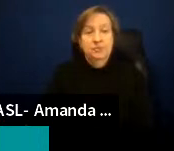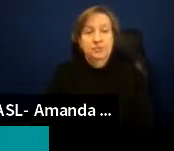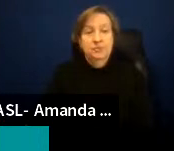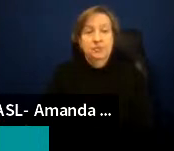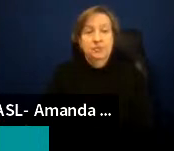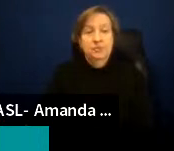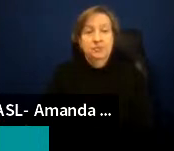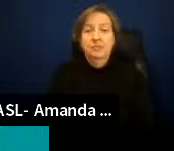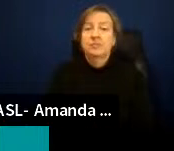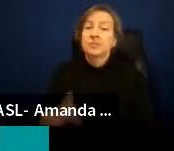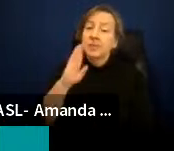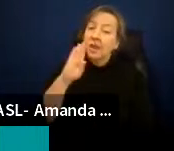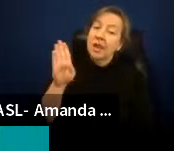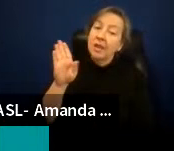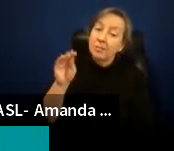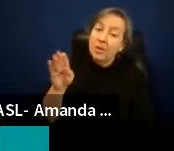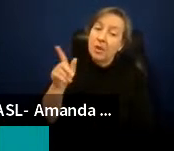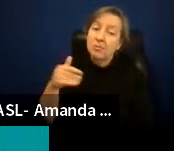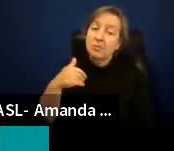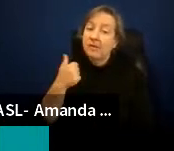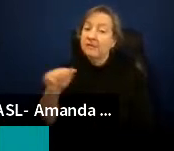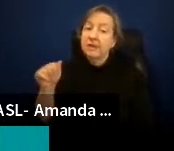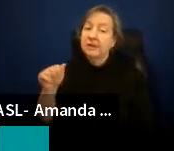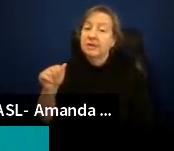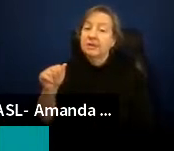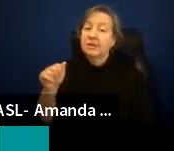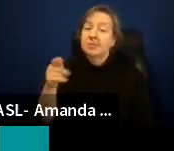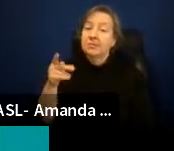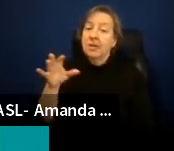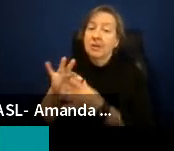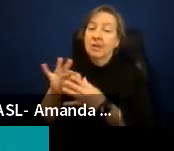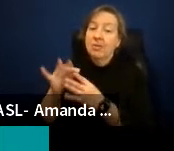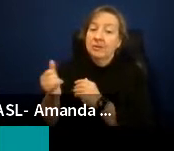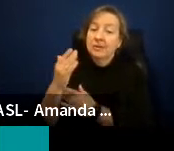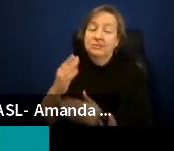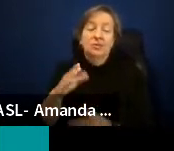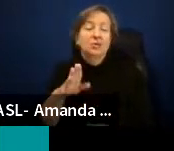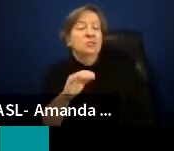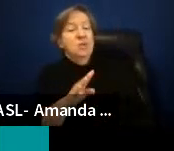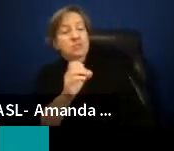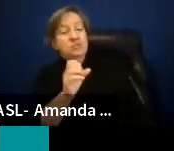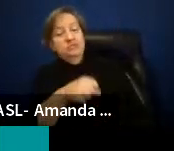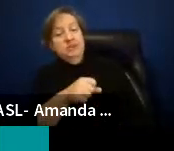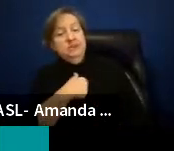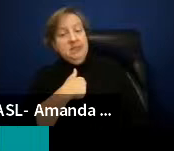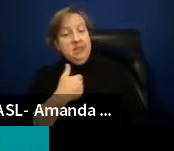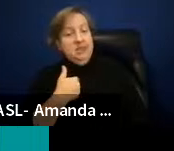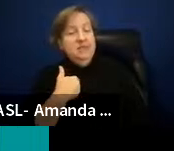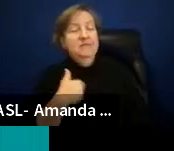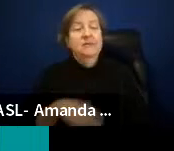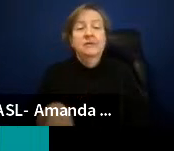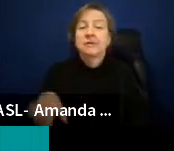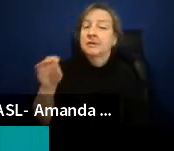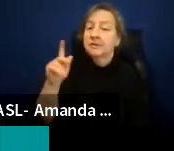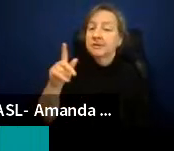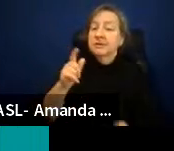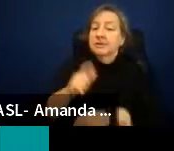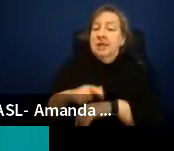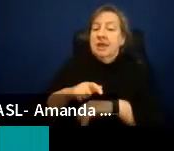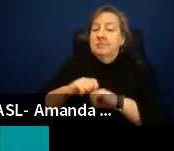Hi, Bob. Do you have public comment this morning? I do. All right, if we can get the timer